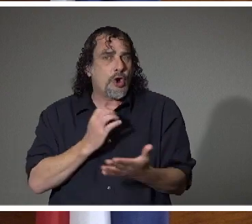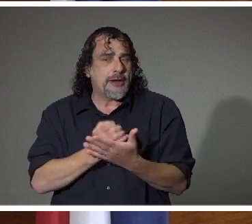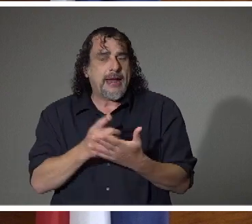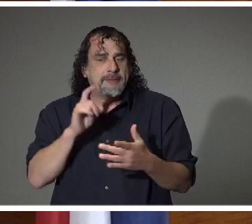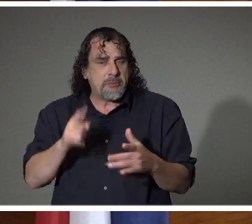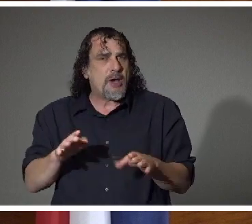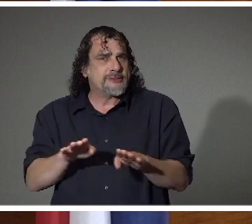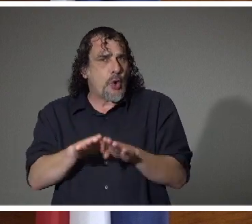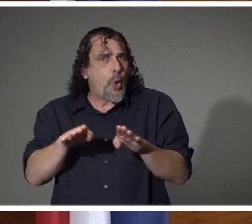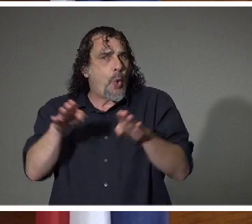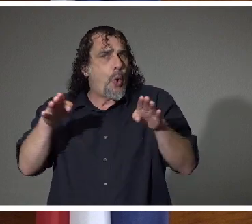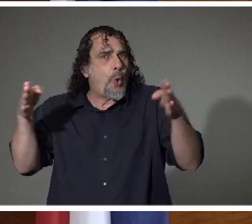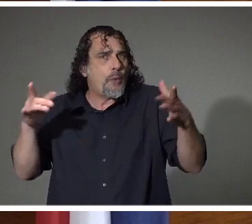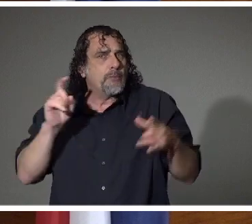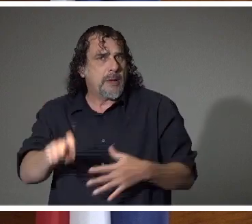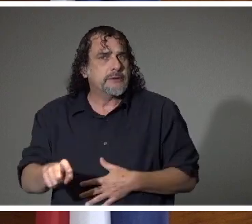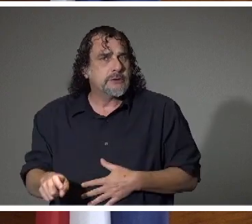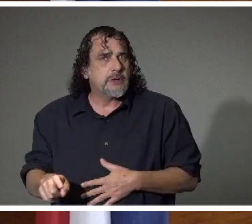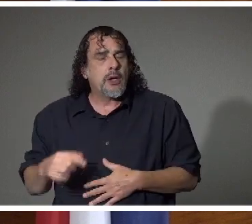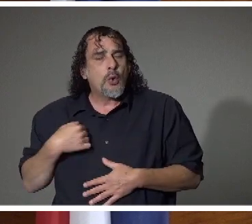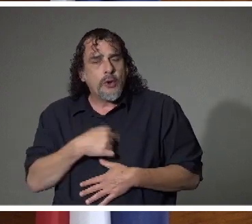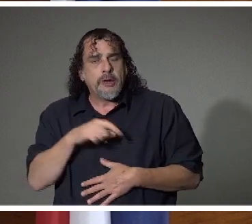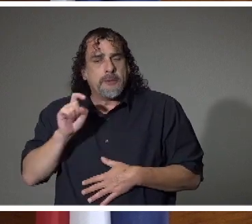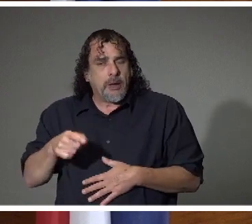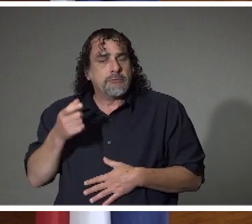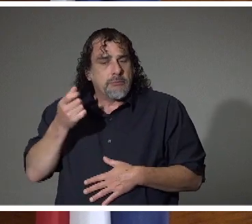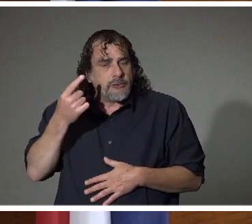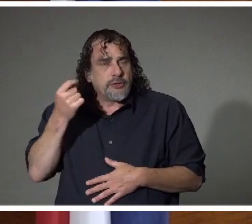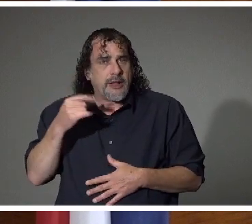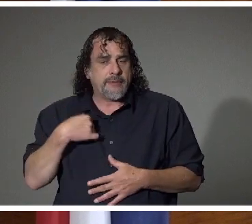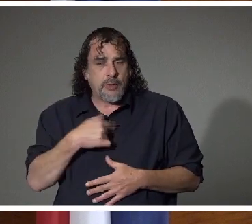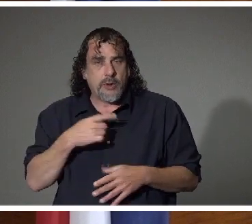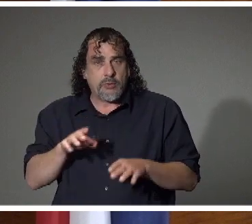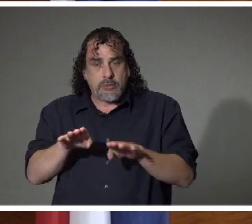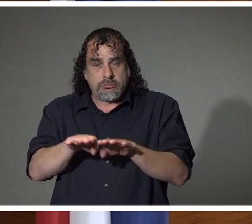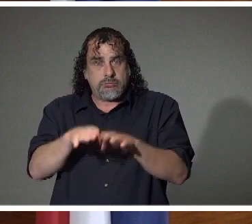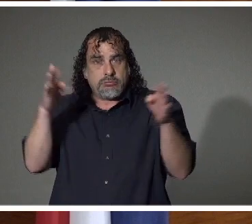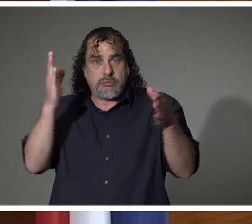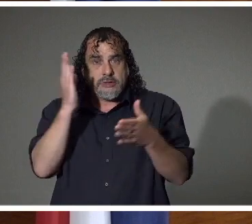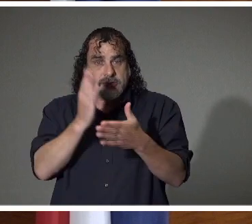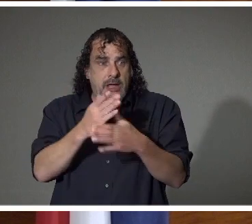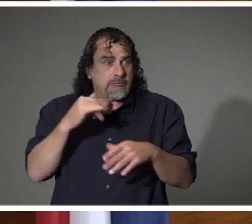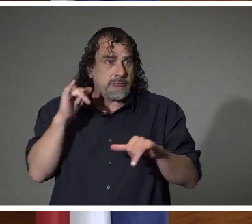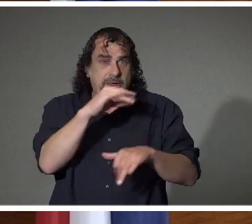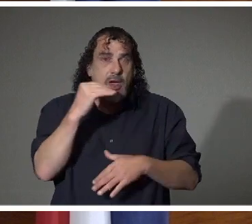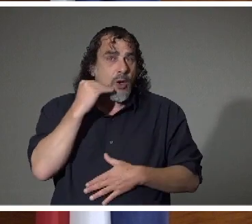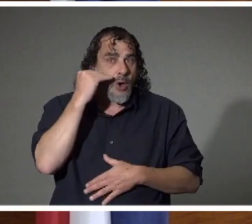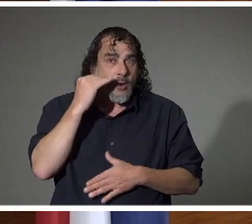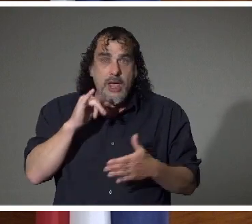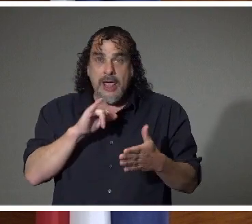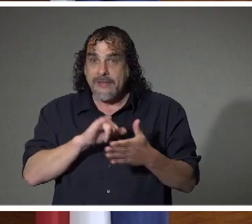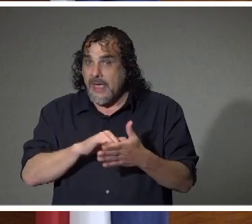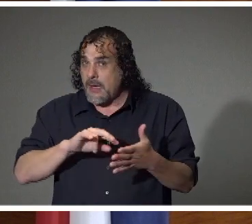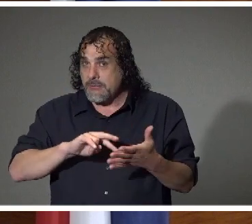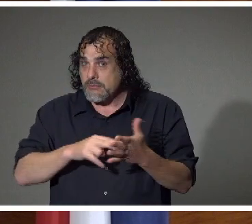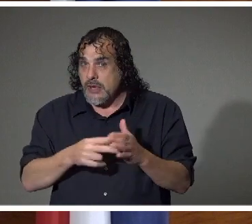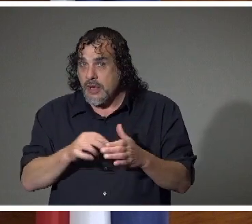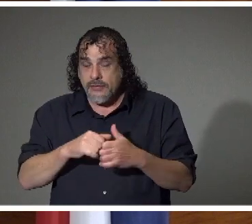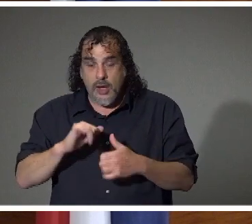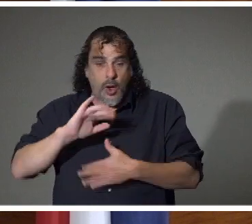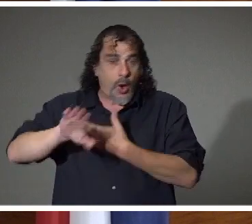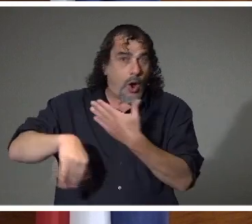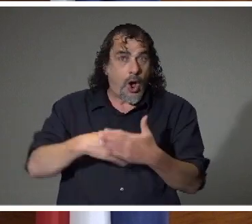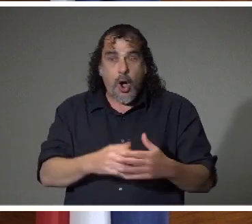up. But we also must understand that if and when we lift the shelter-in-place order, that is not going to be a